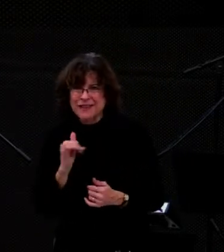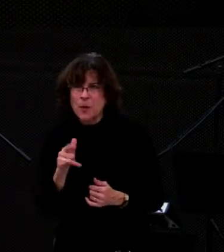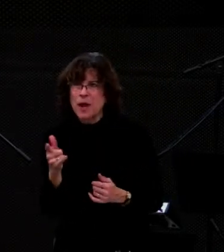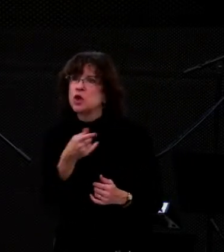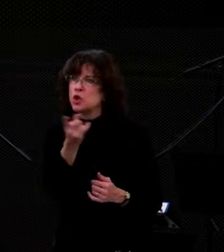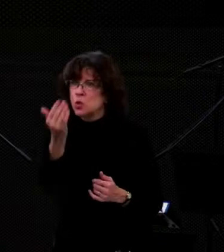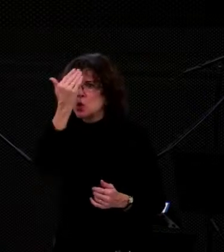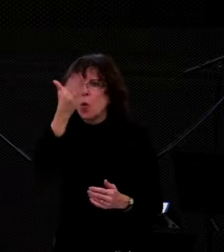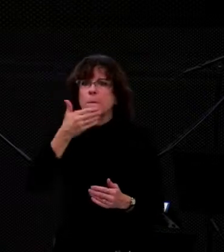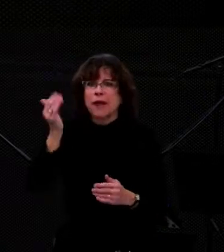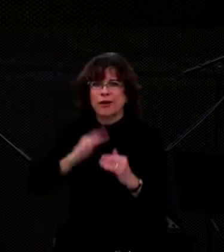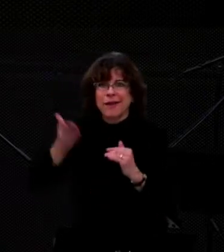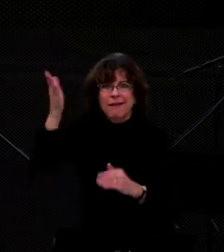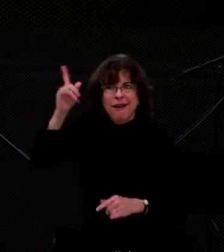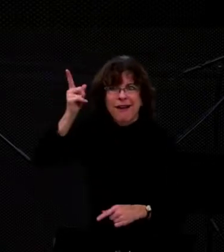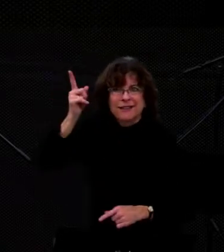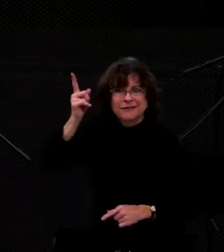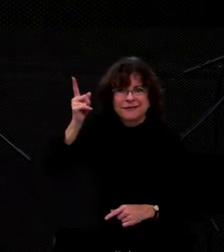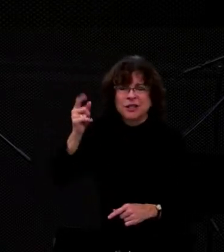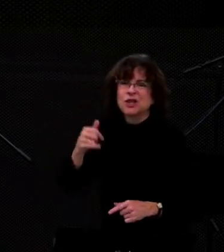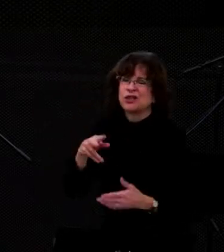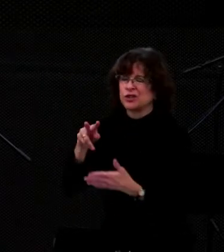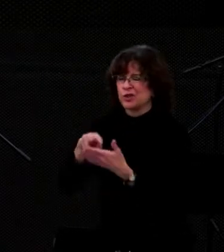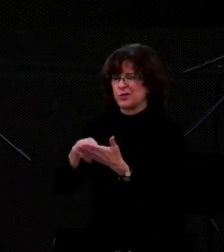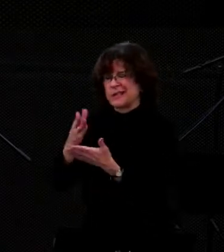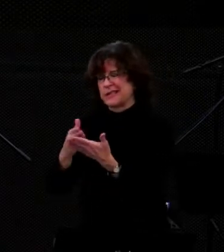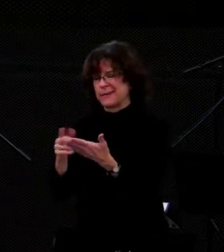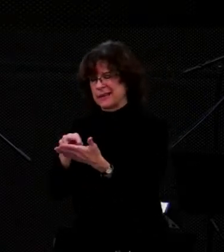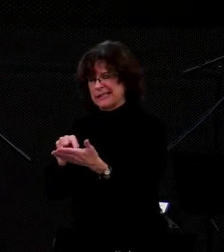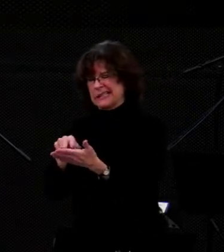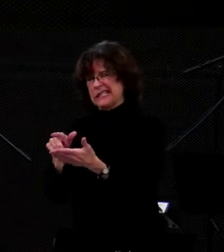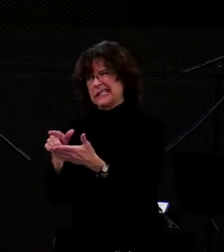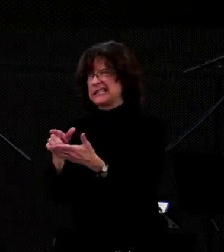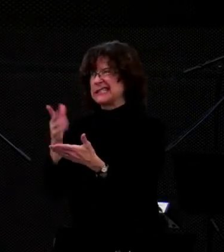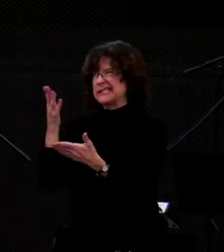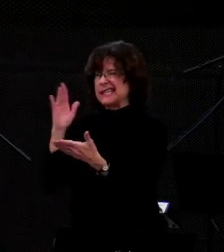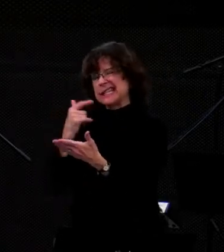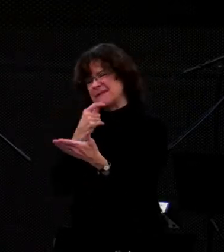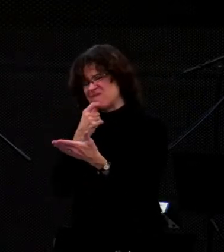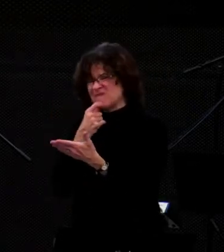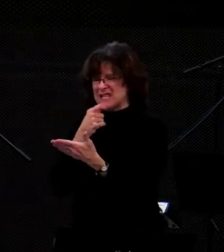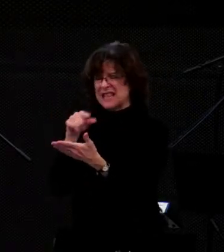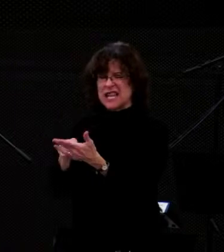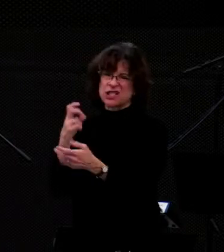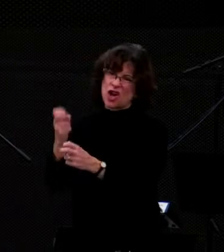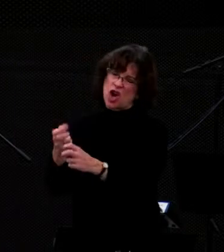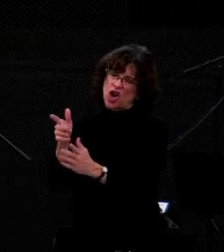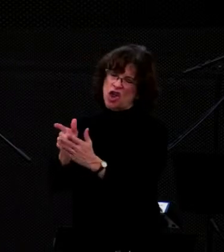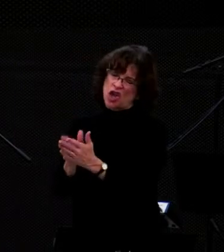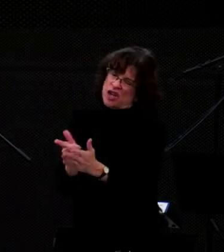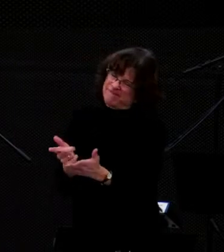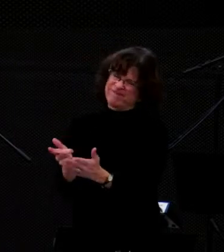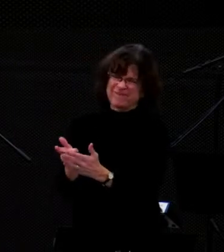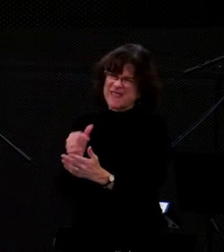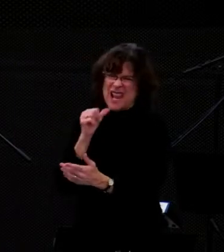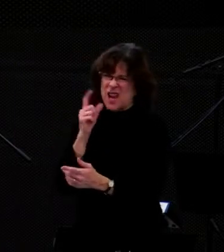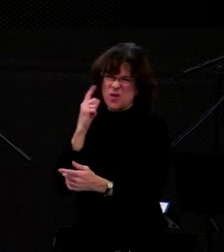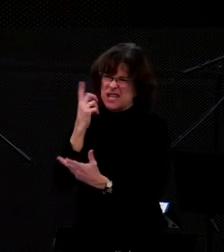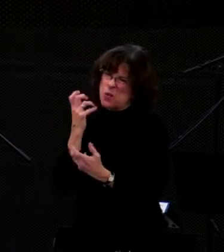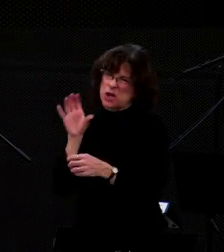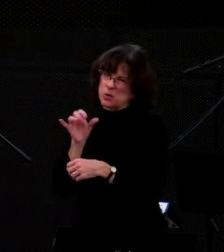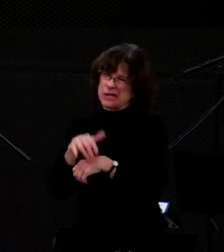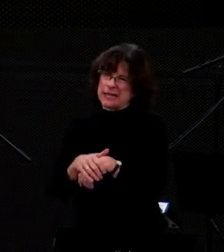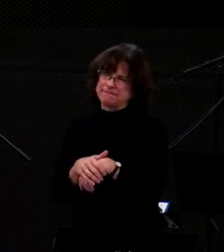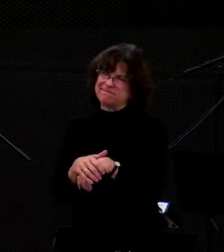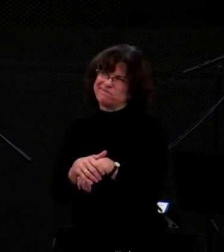We read something in God's command or God's law and we think, I don't know if I really want to do that. I don't know if God really knows what